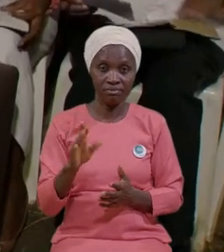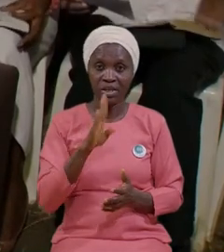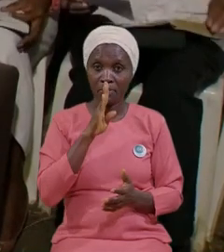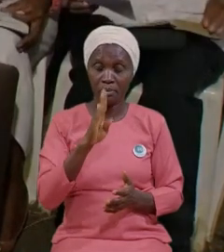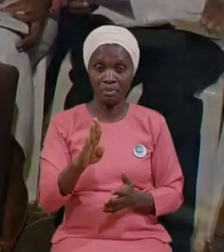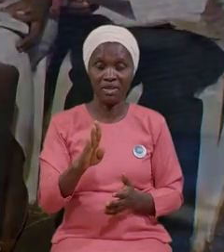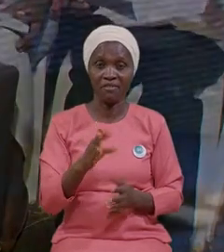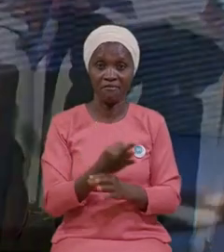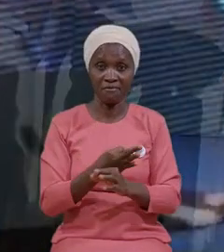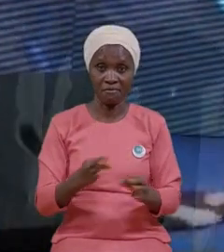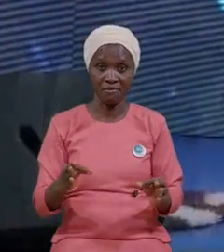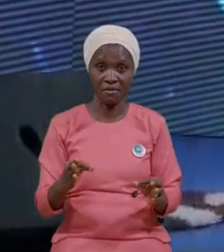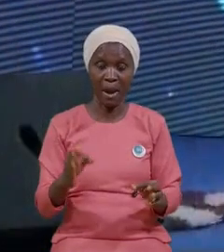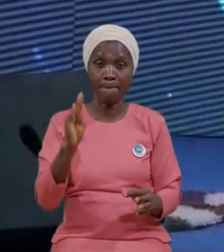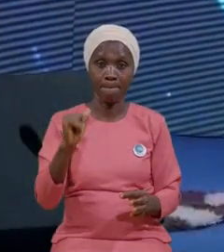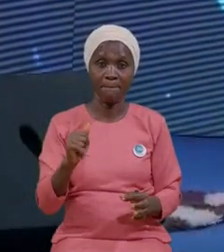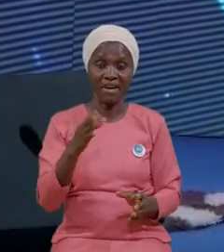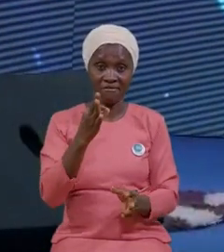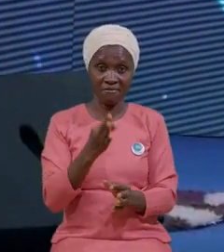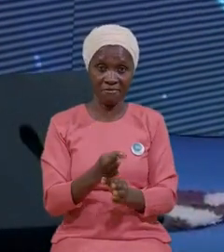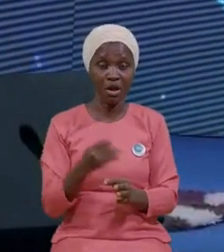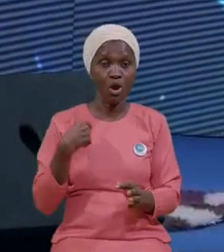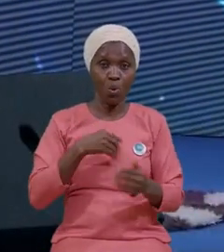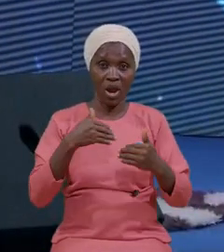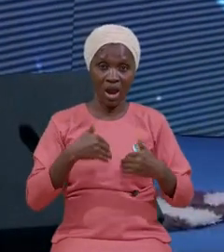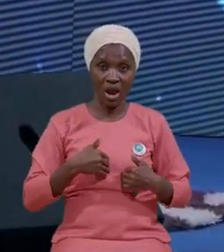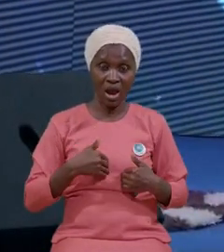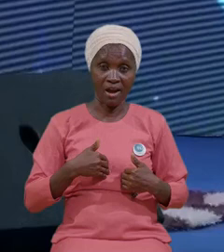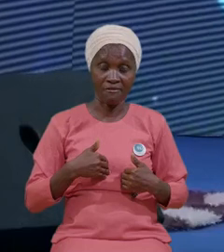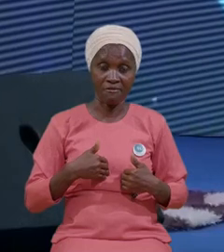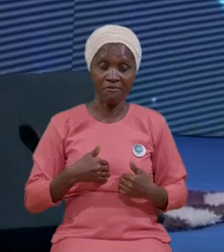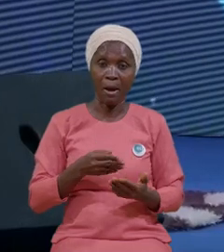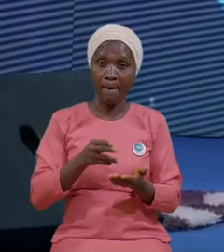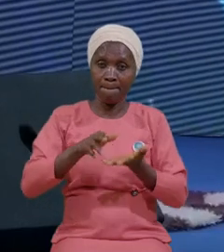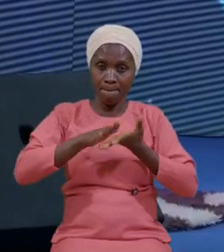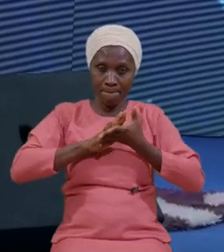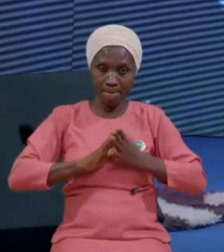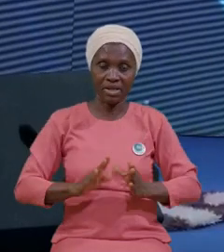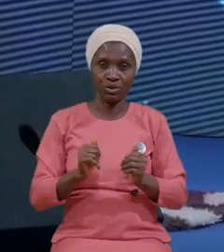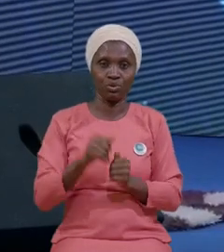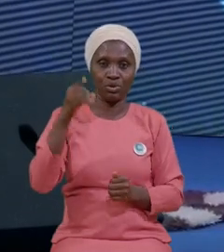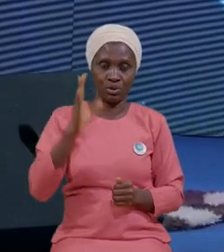by faith, we have peace with God.